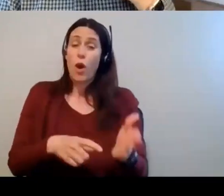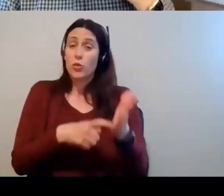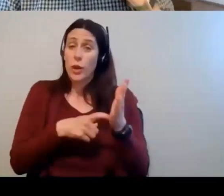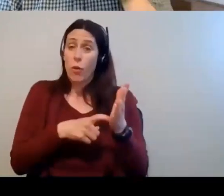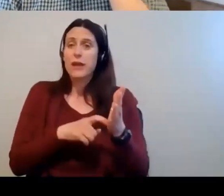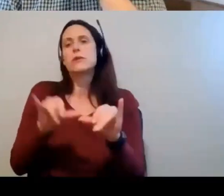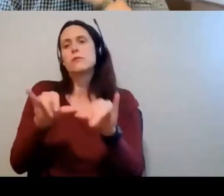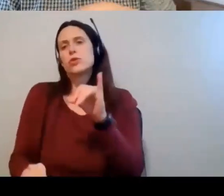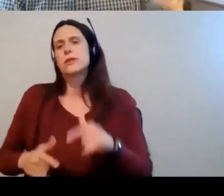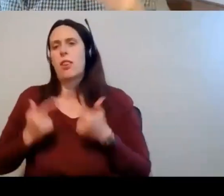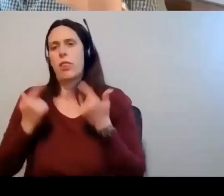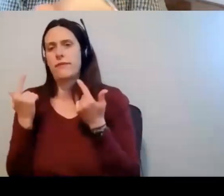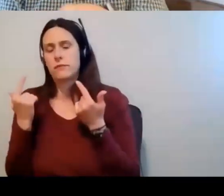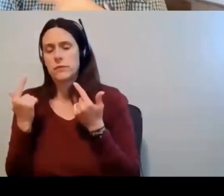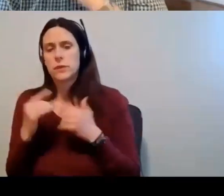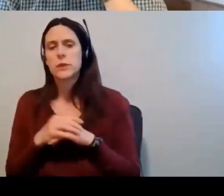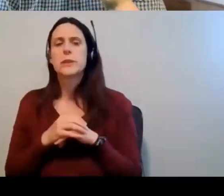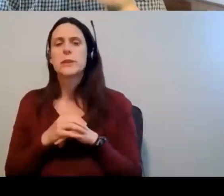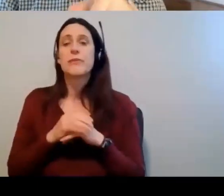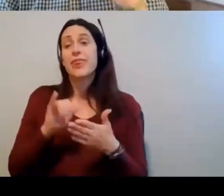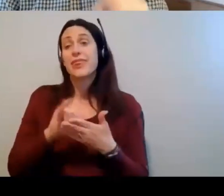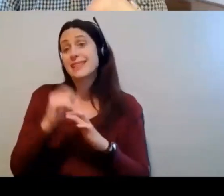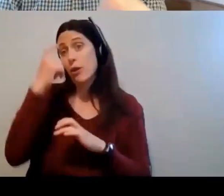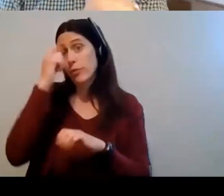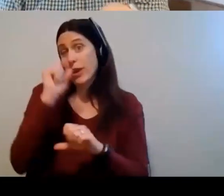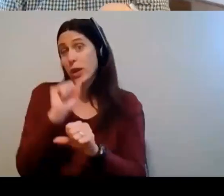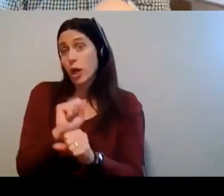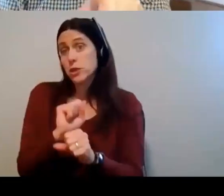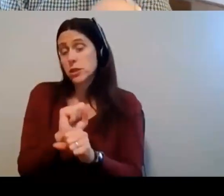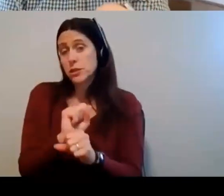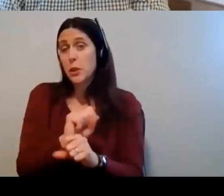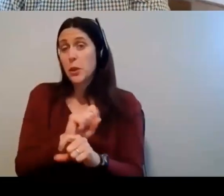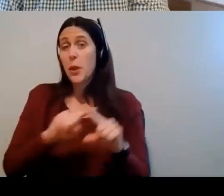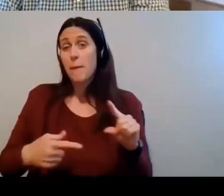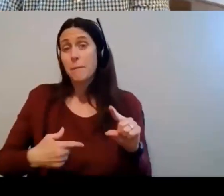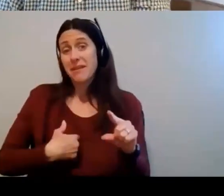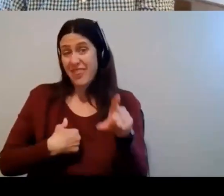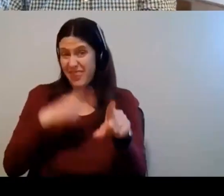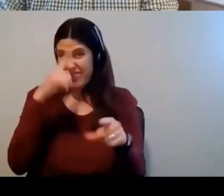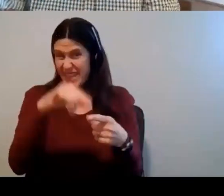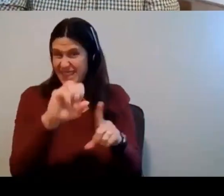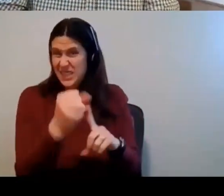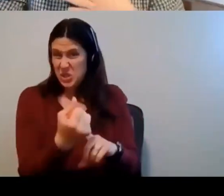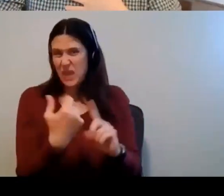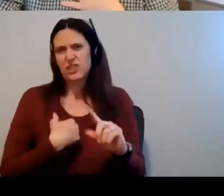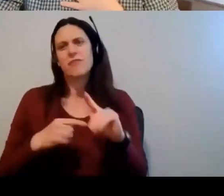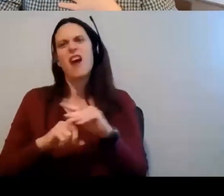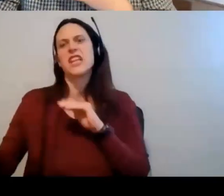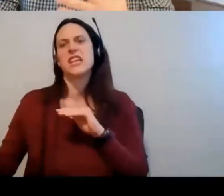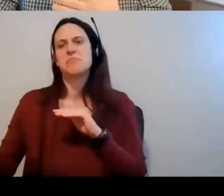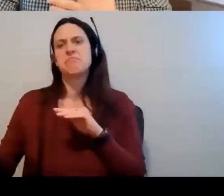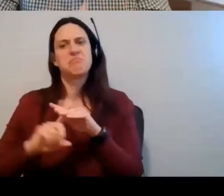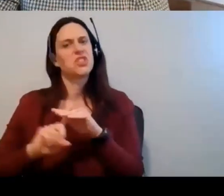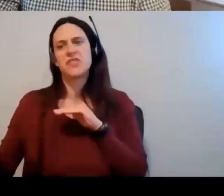brains work. And so I don't know about you, but I'm gonna probably flee in this situation. Just